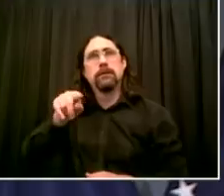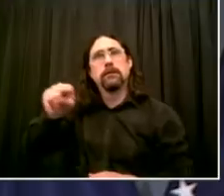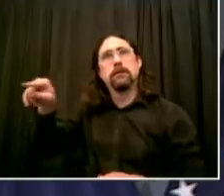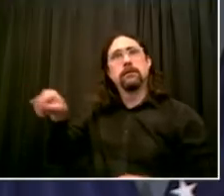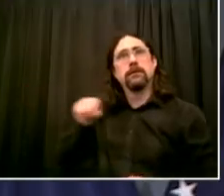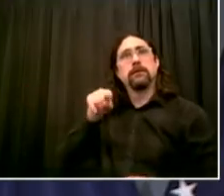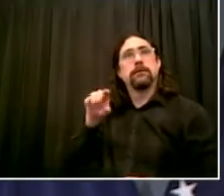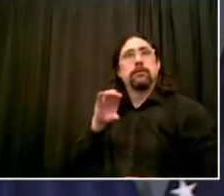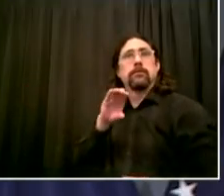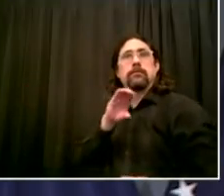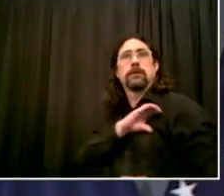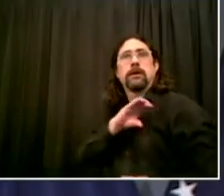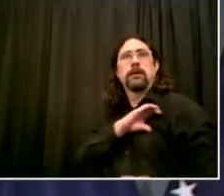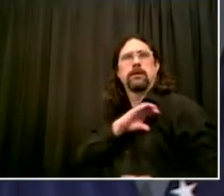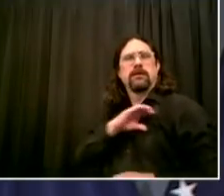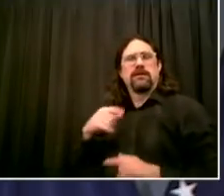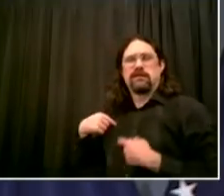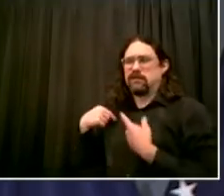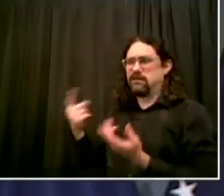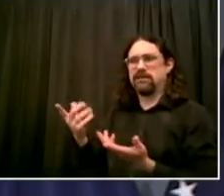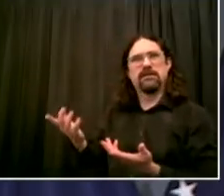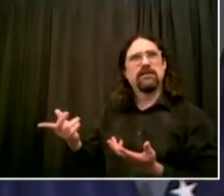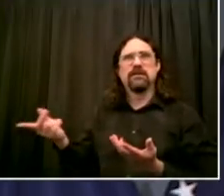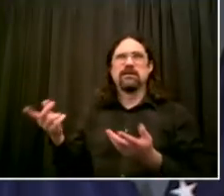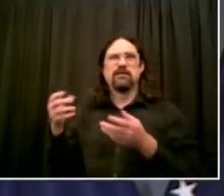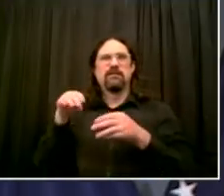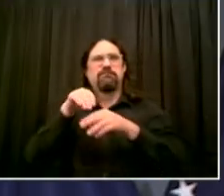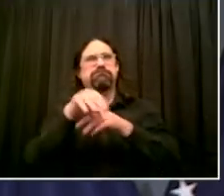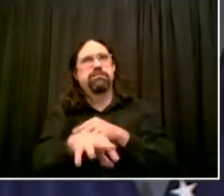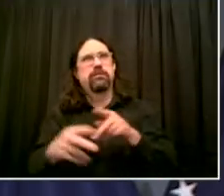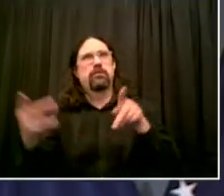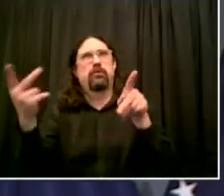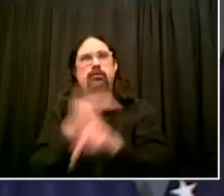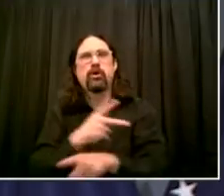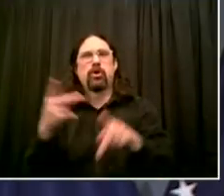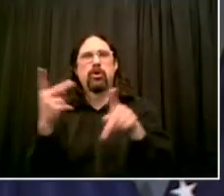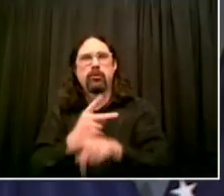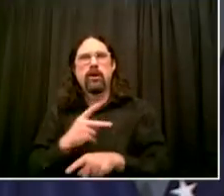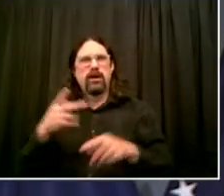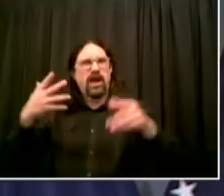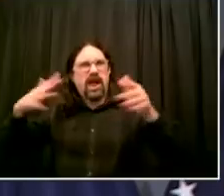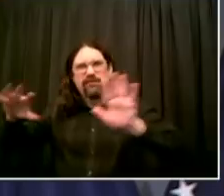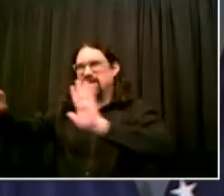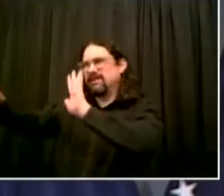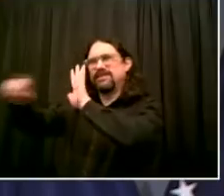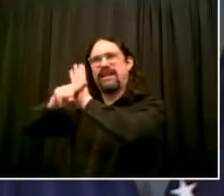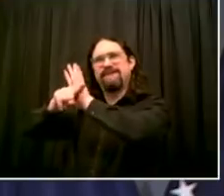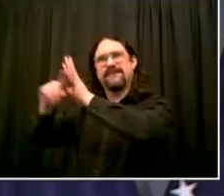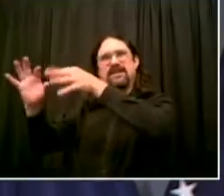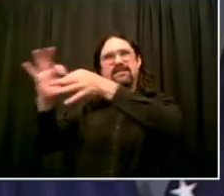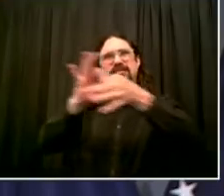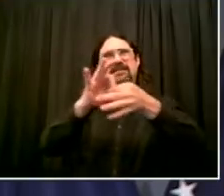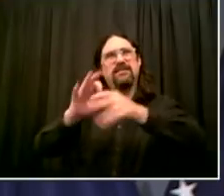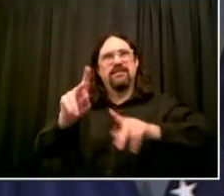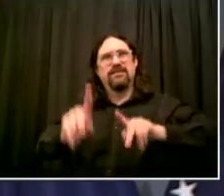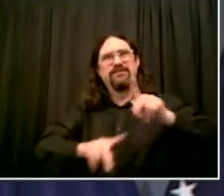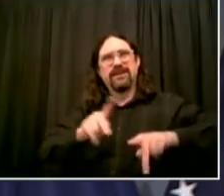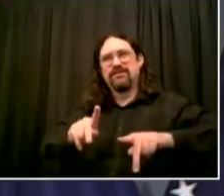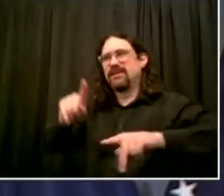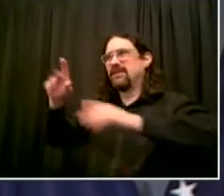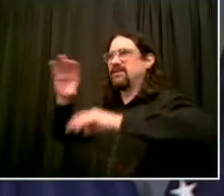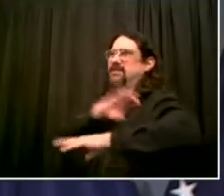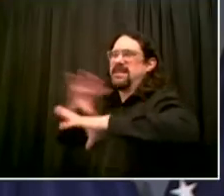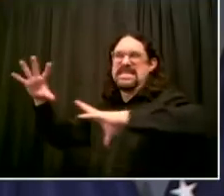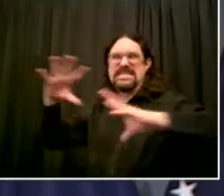so aggressive amongst each other. And so peace is a lifestyle, is our mantra, and we continue to make peace a